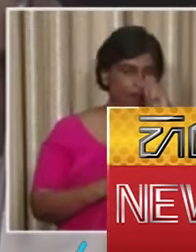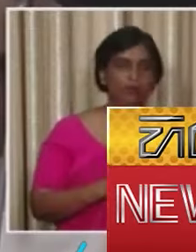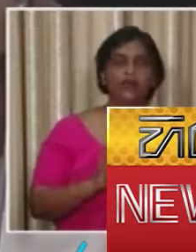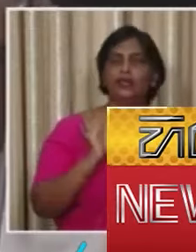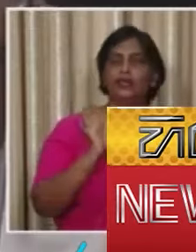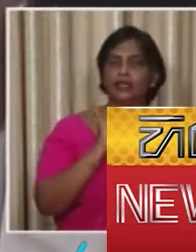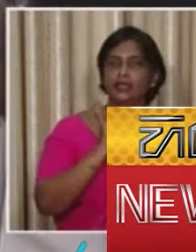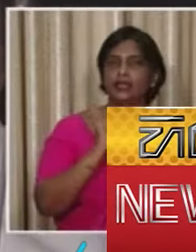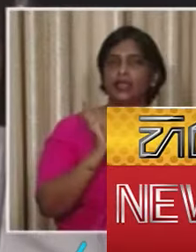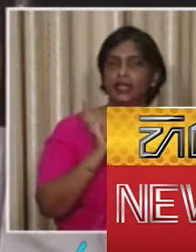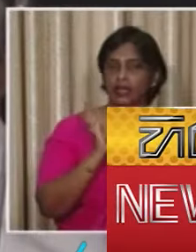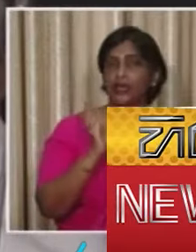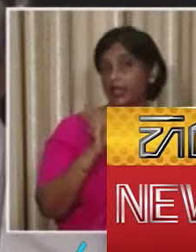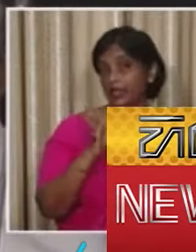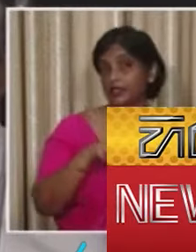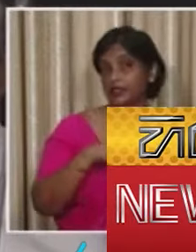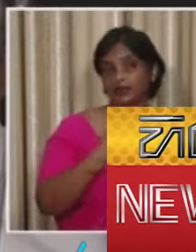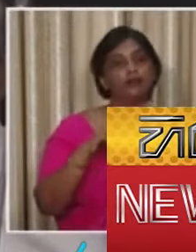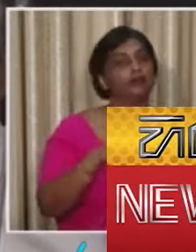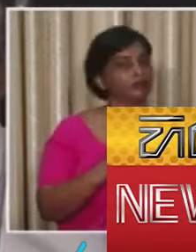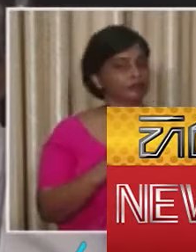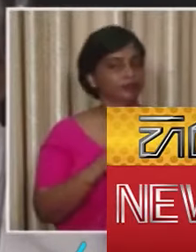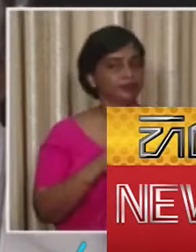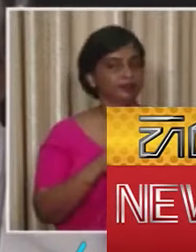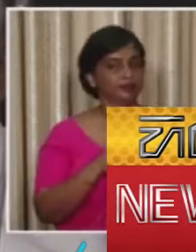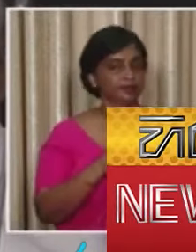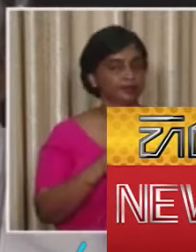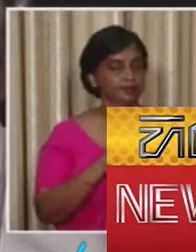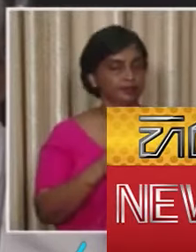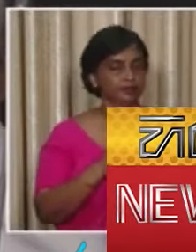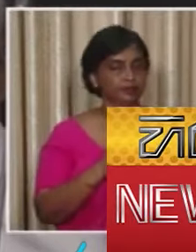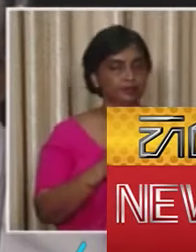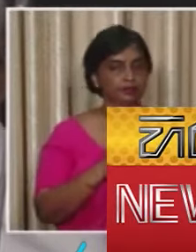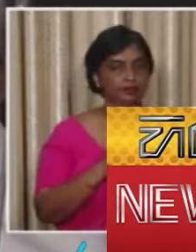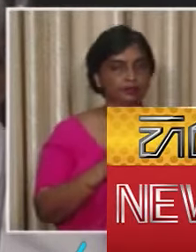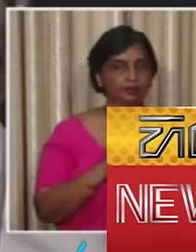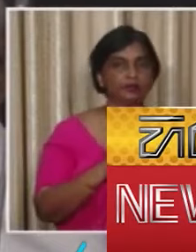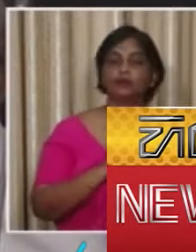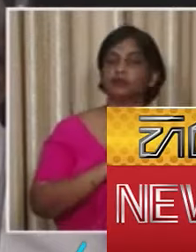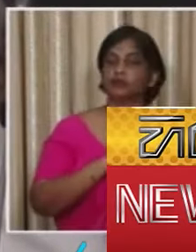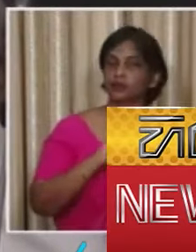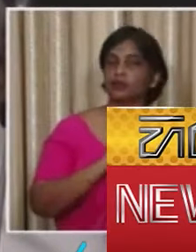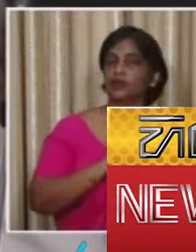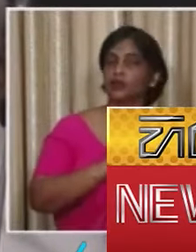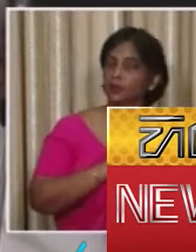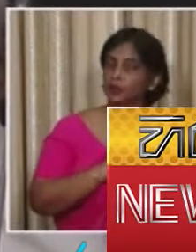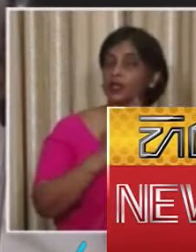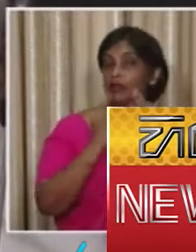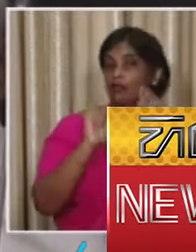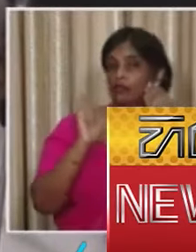and the TNA, he steadfastly stood for the territorial integrity of Sri Lanka. He told